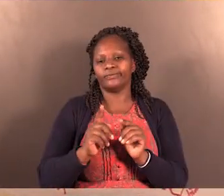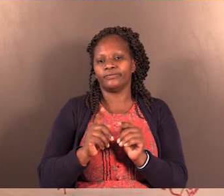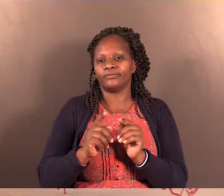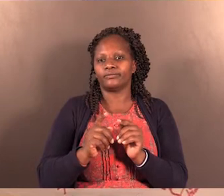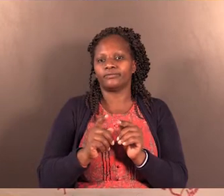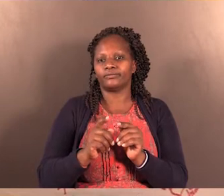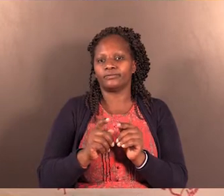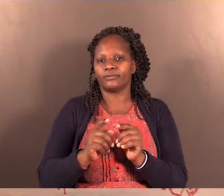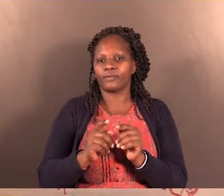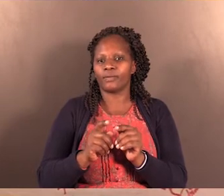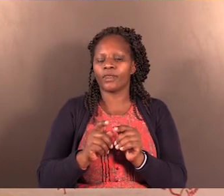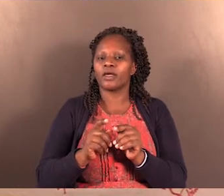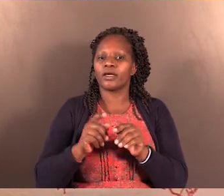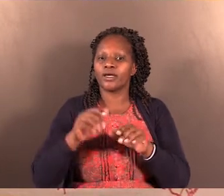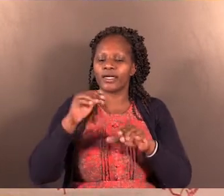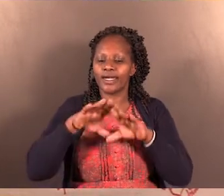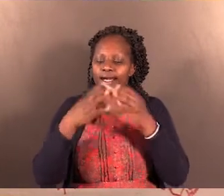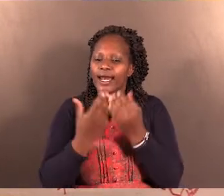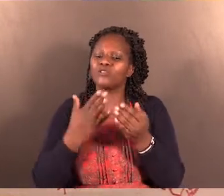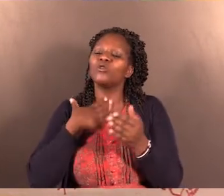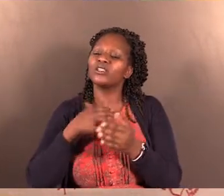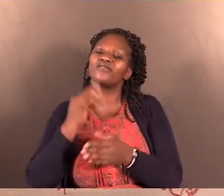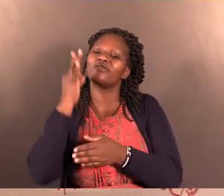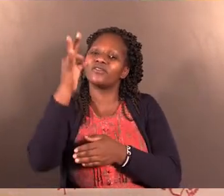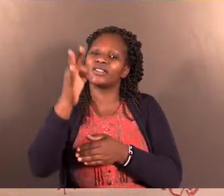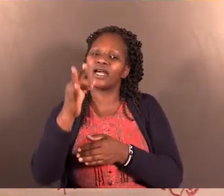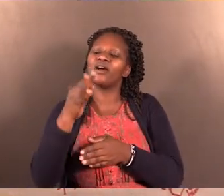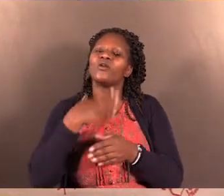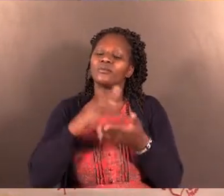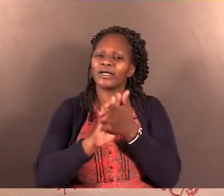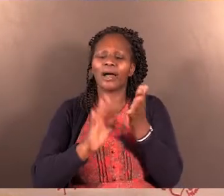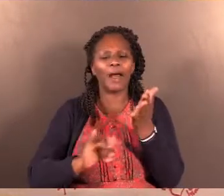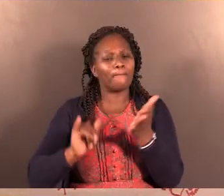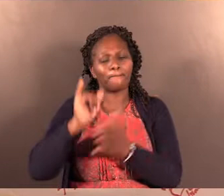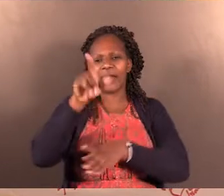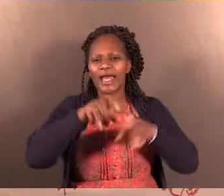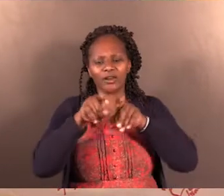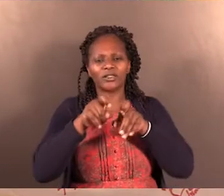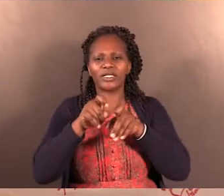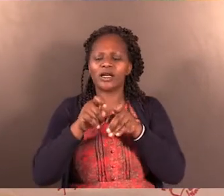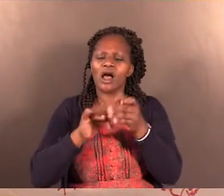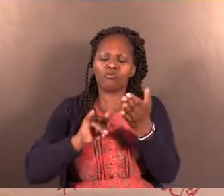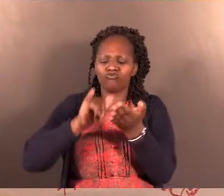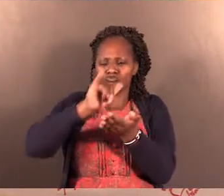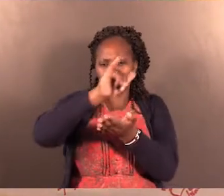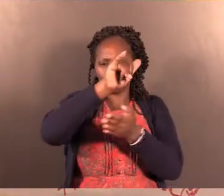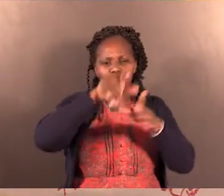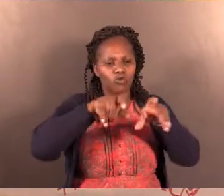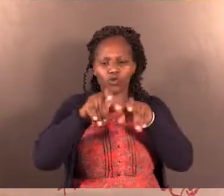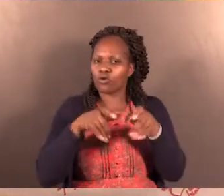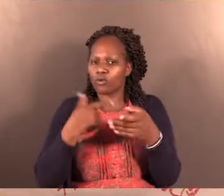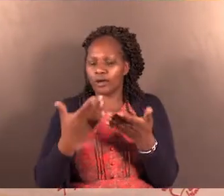In class, we ask, what do you want to be in future? And most of you say, a pilot. That's a plane, you have to control